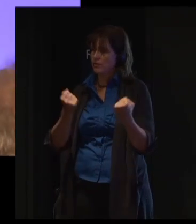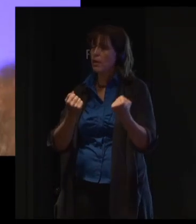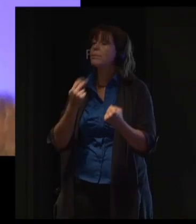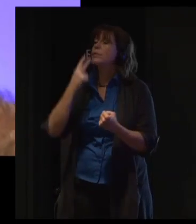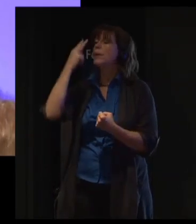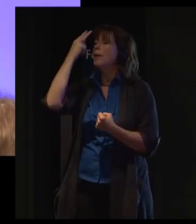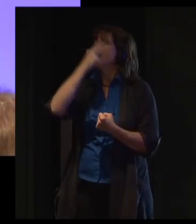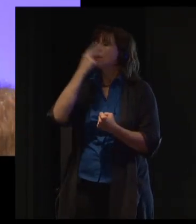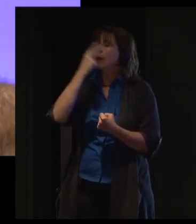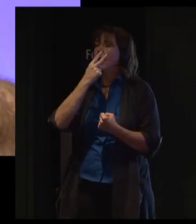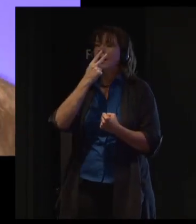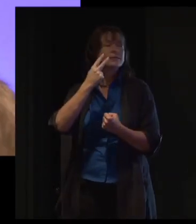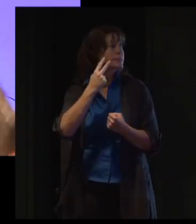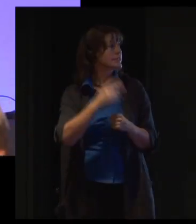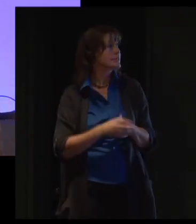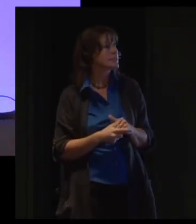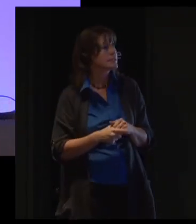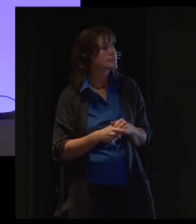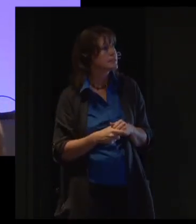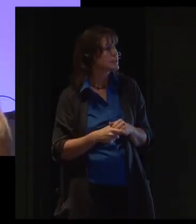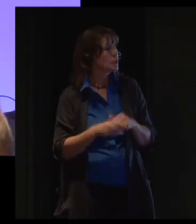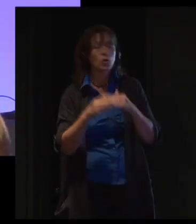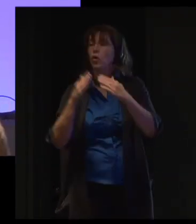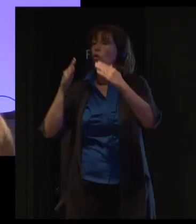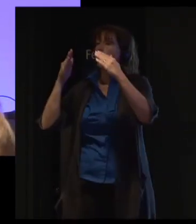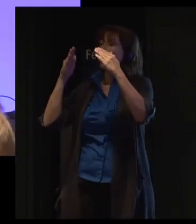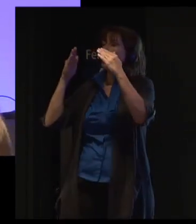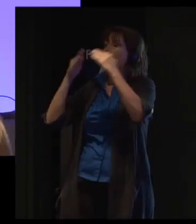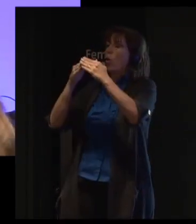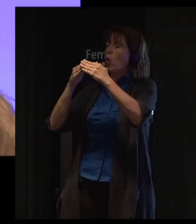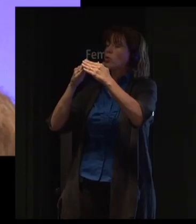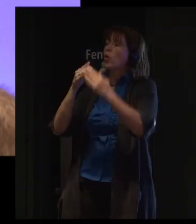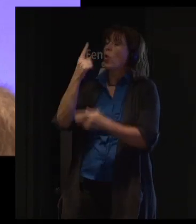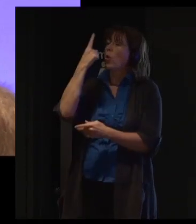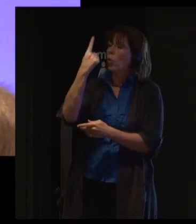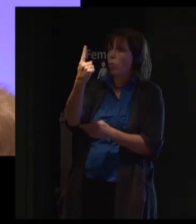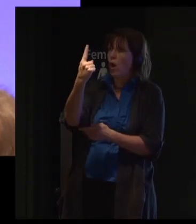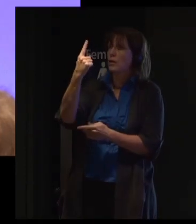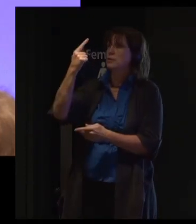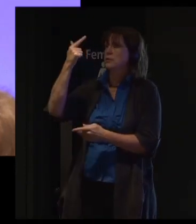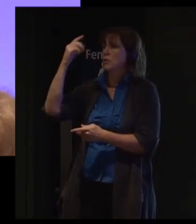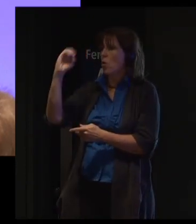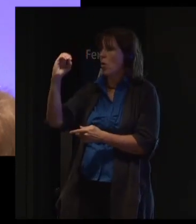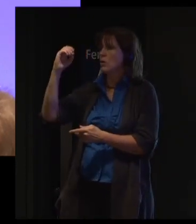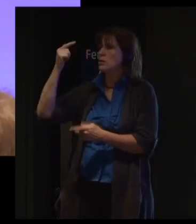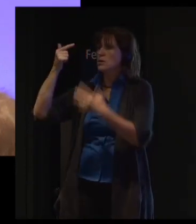people sit right in the corner of block 107.